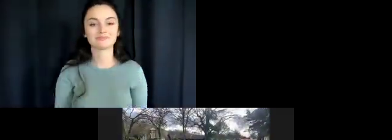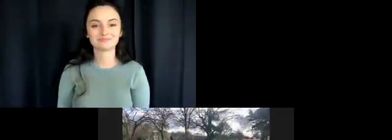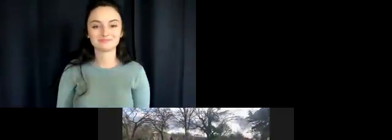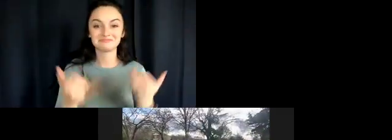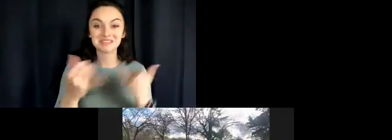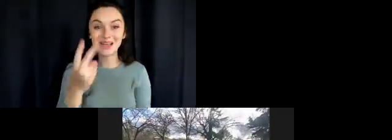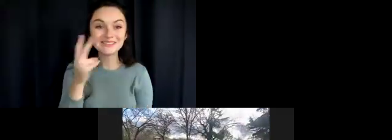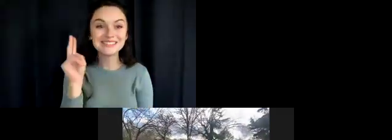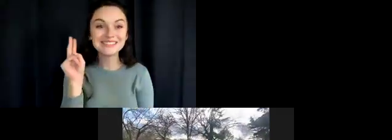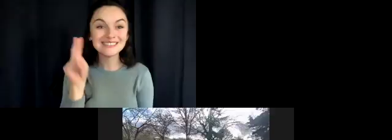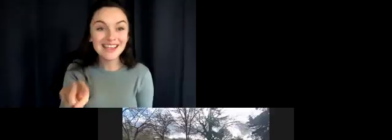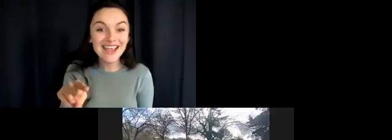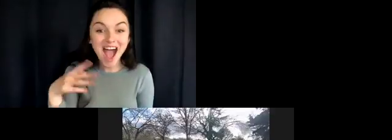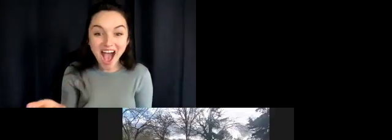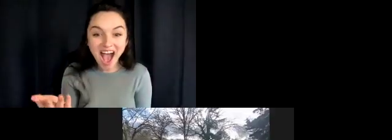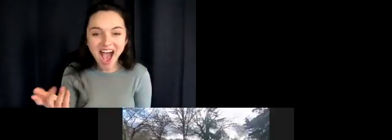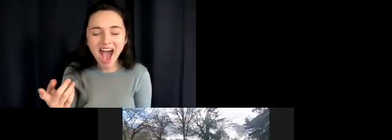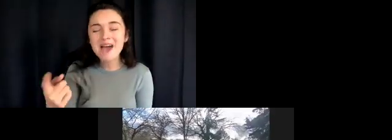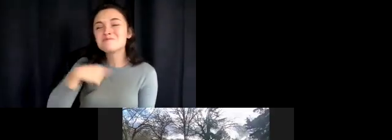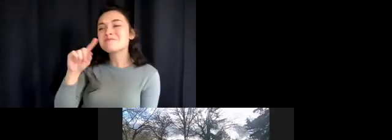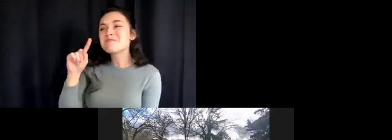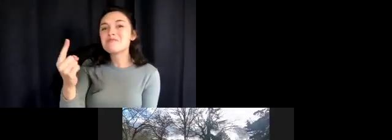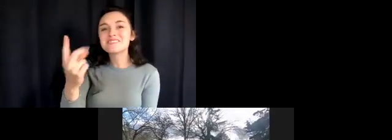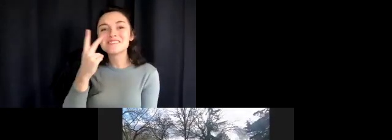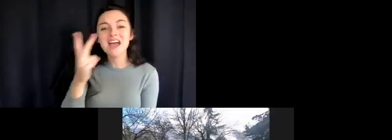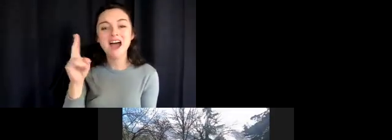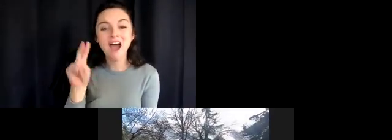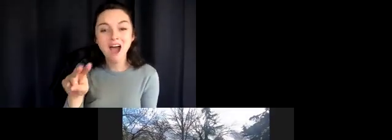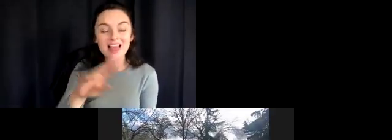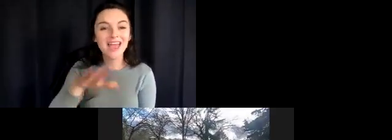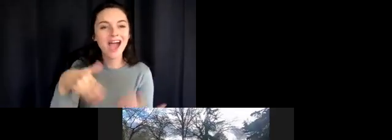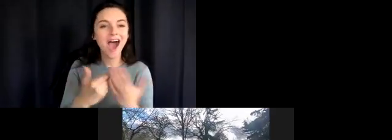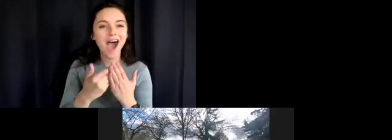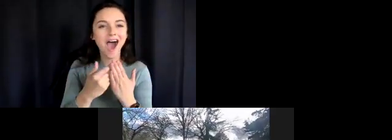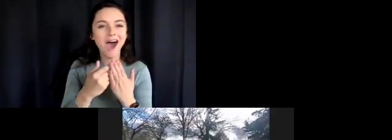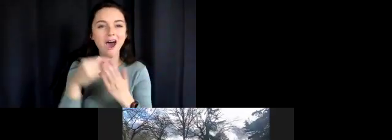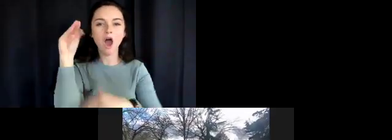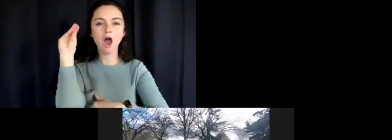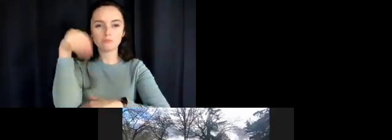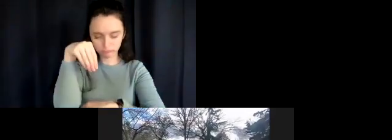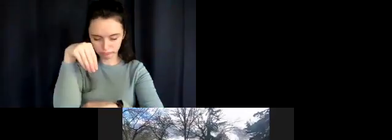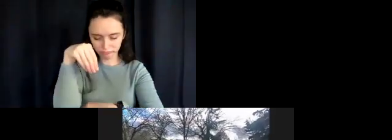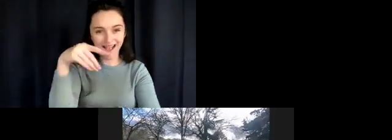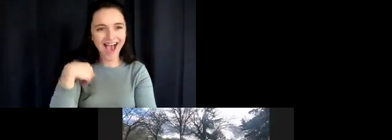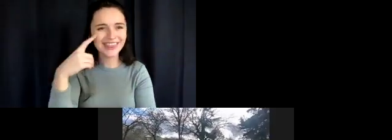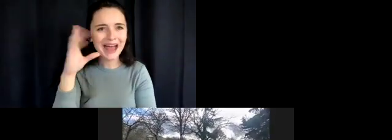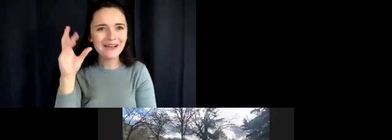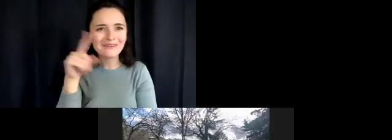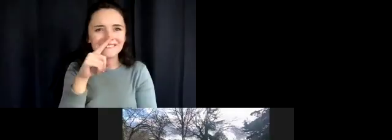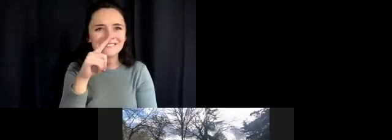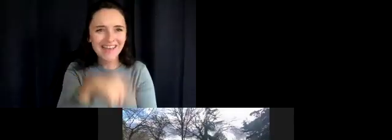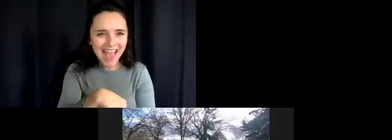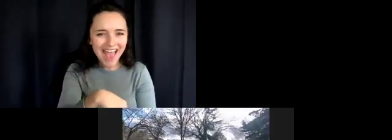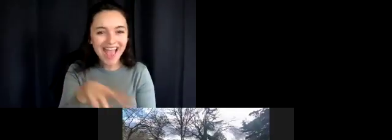Look at those! When I first walked up and saw these, they were all just had their heads down. I thought they were fake. They are